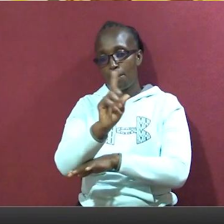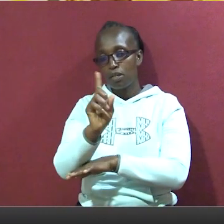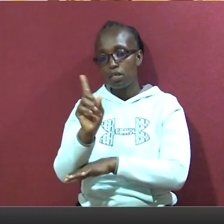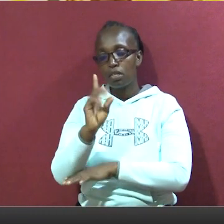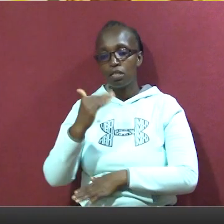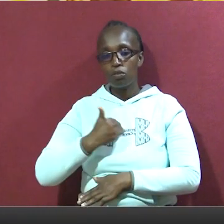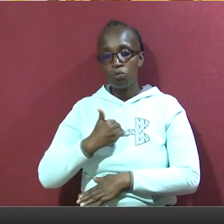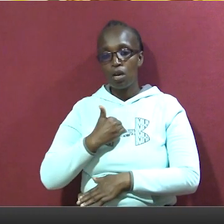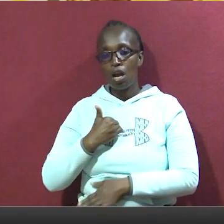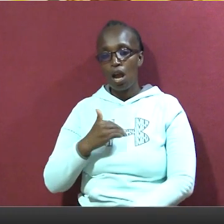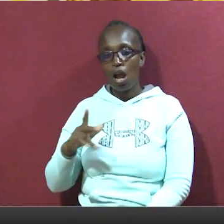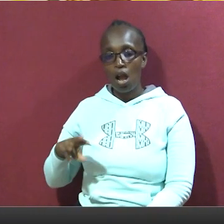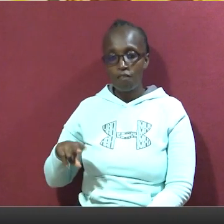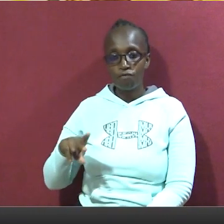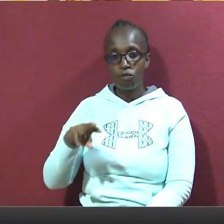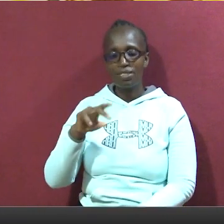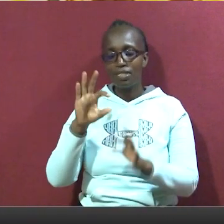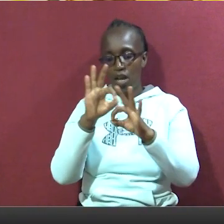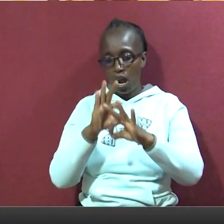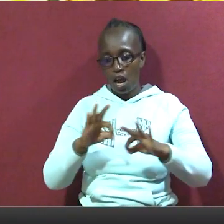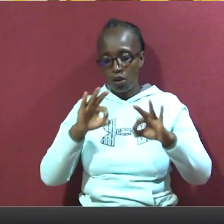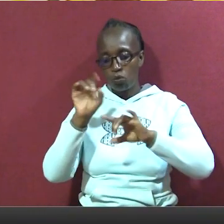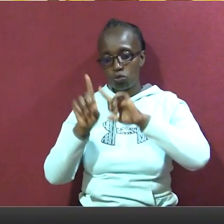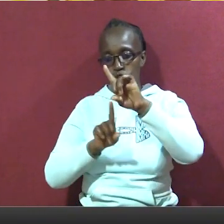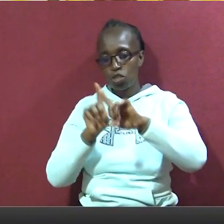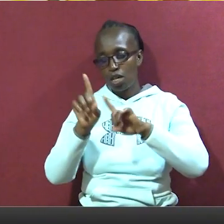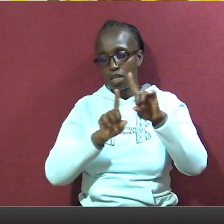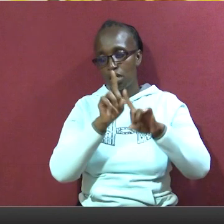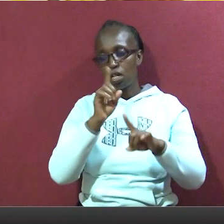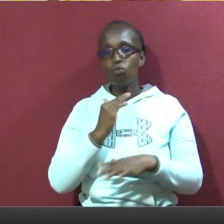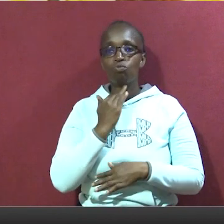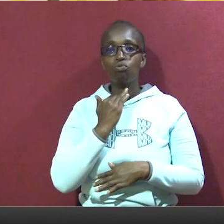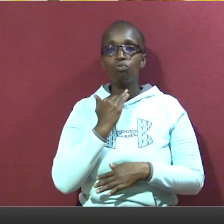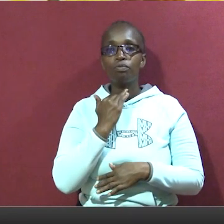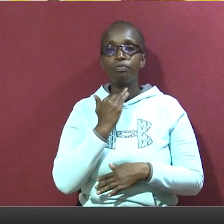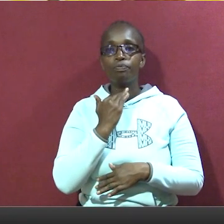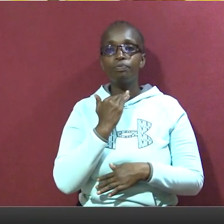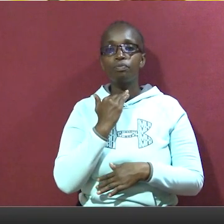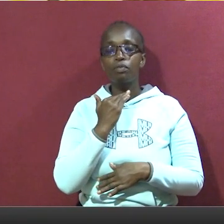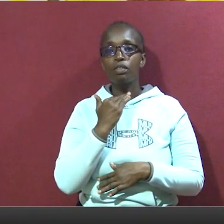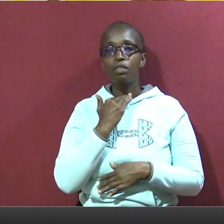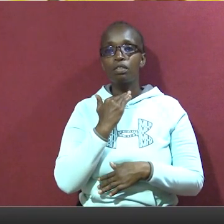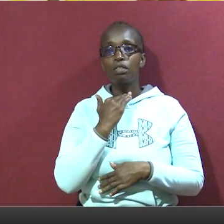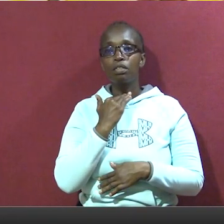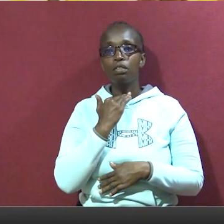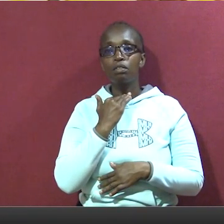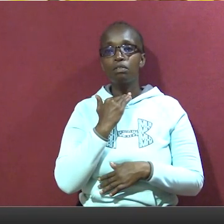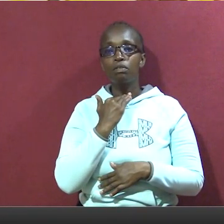In this moment, we have walked a very long journey, and I want to